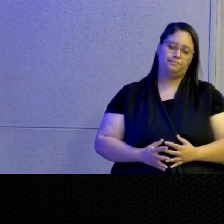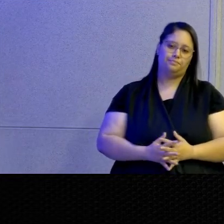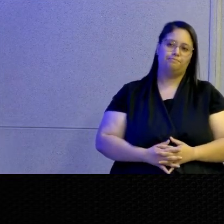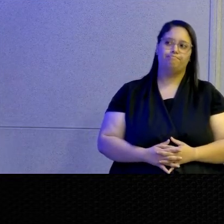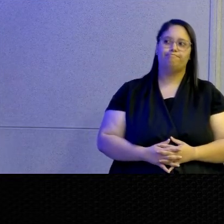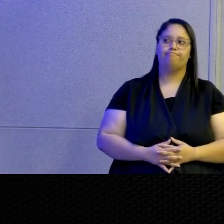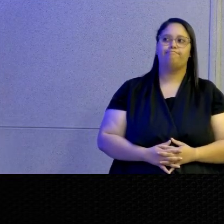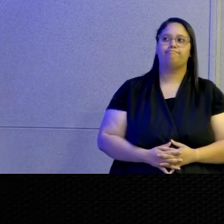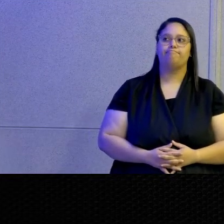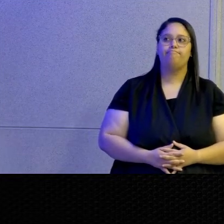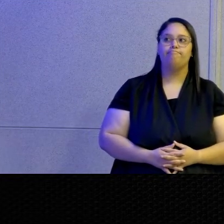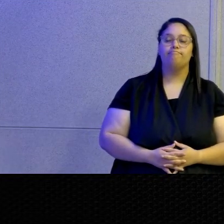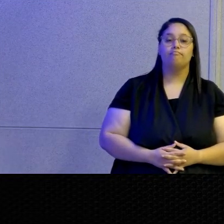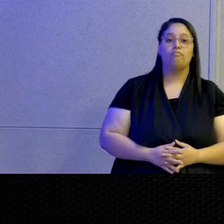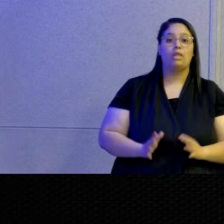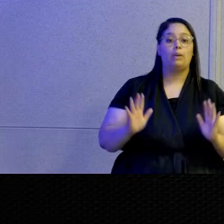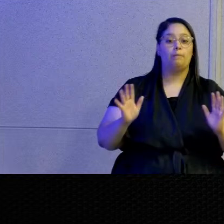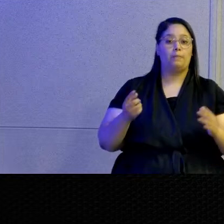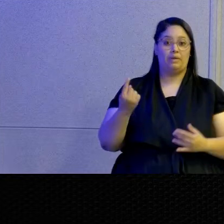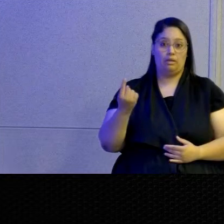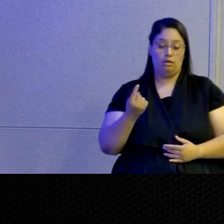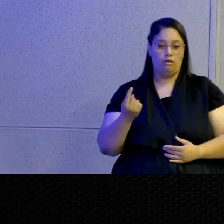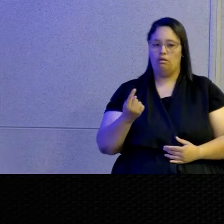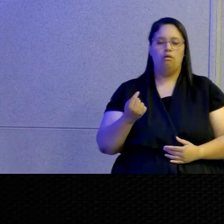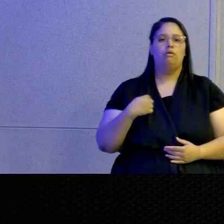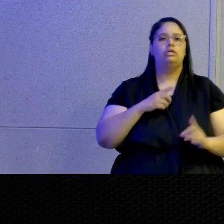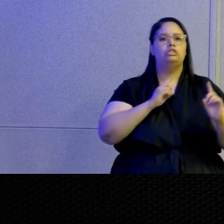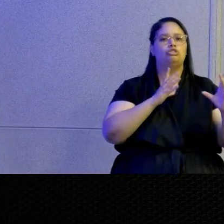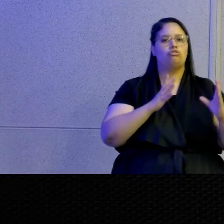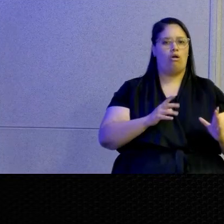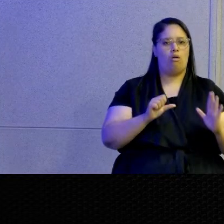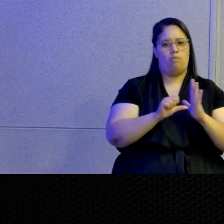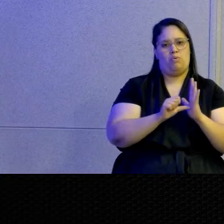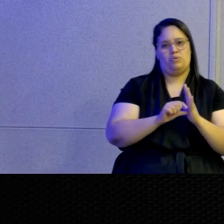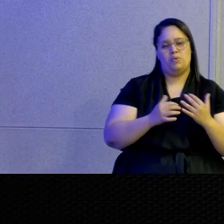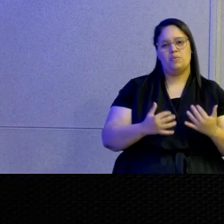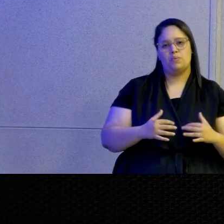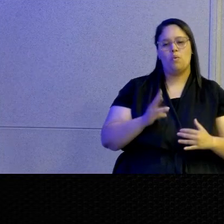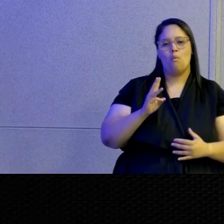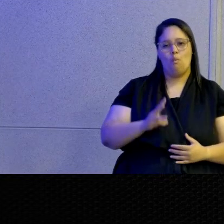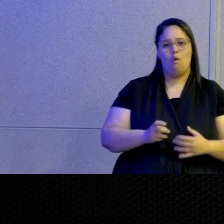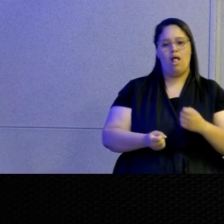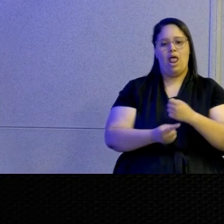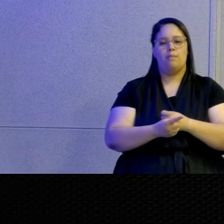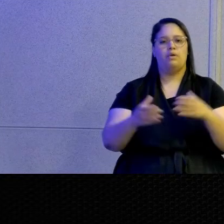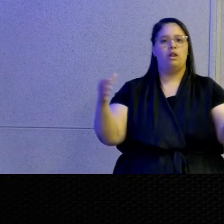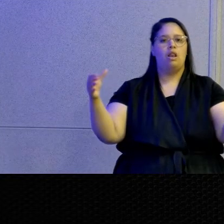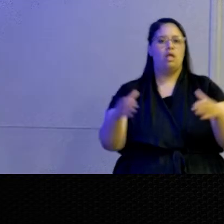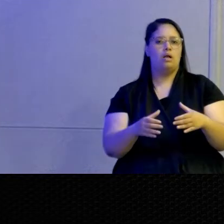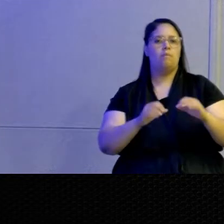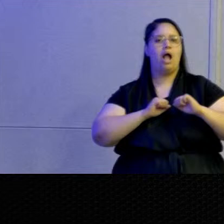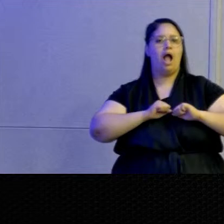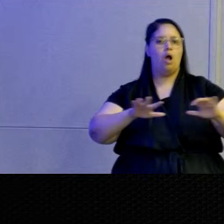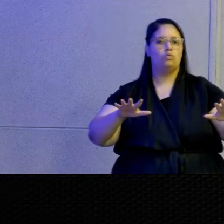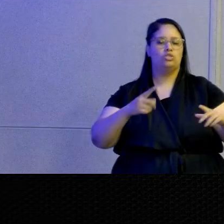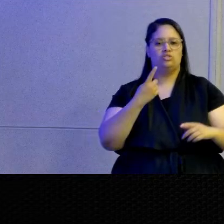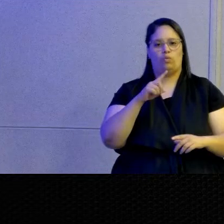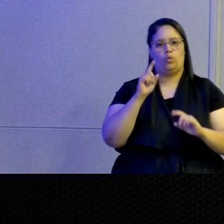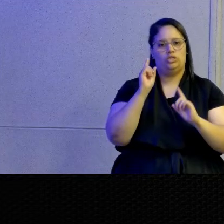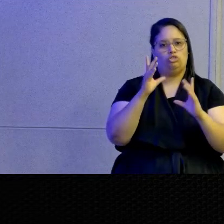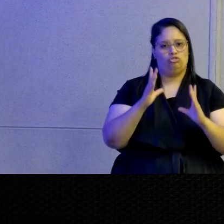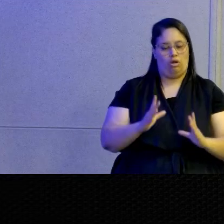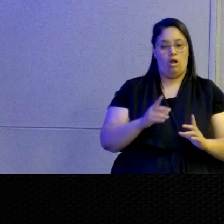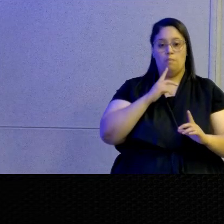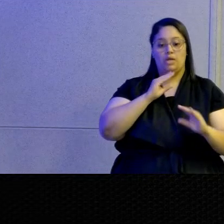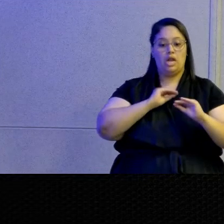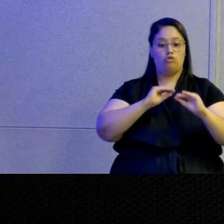Not only that, the teachers are very important, and there will be a session on outreach on teachers as well. Our